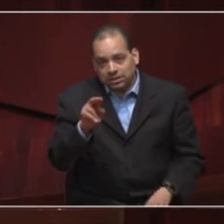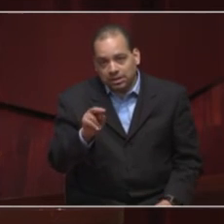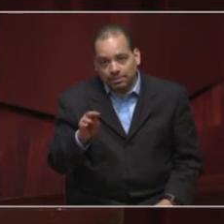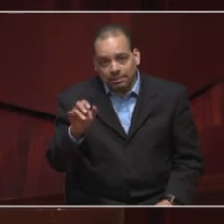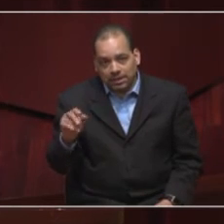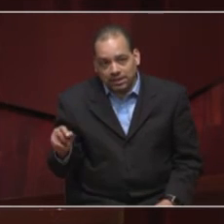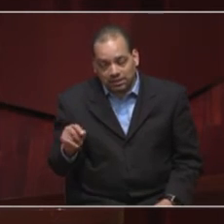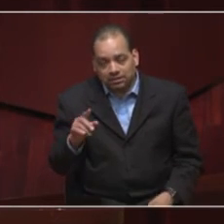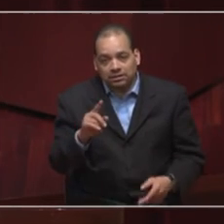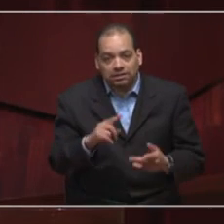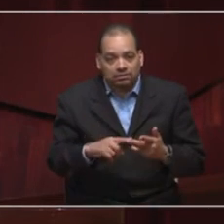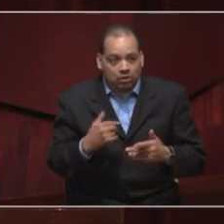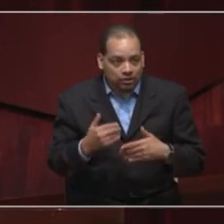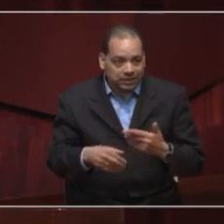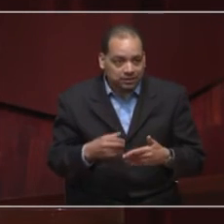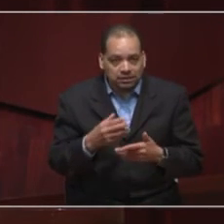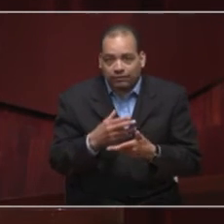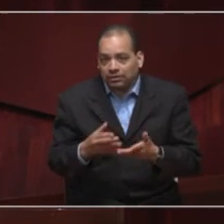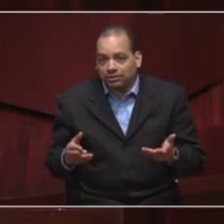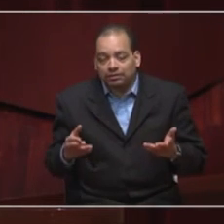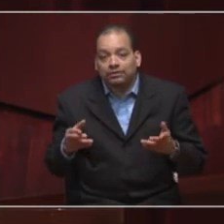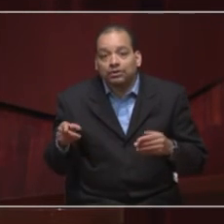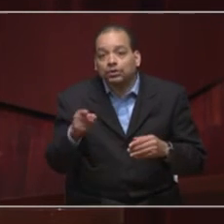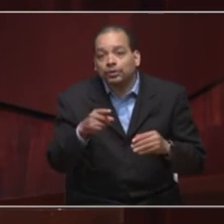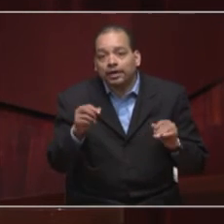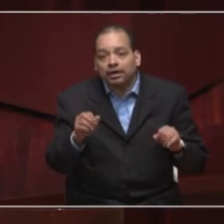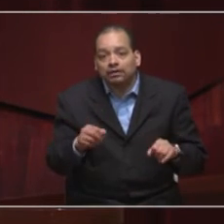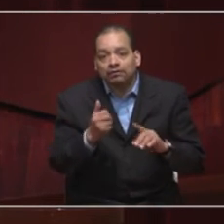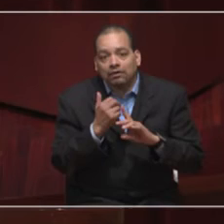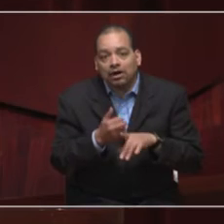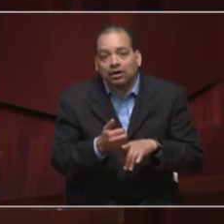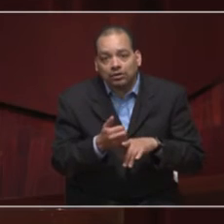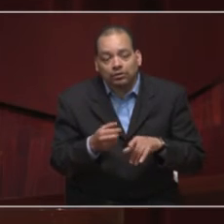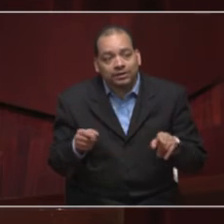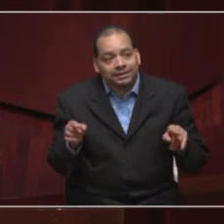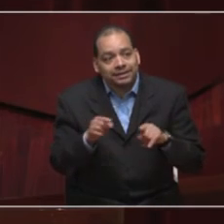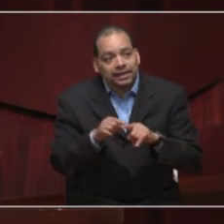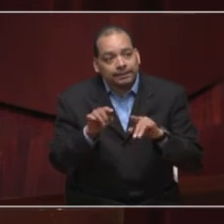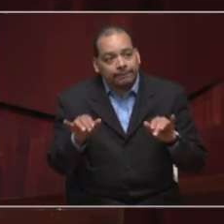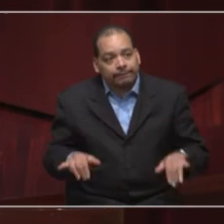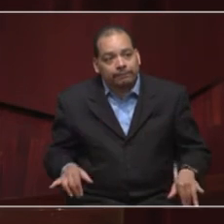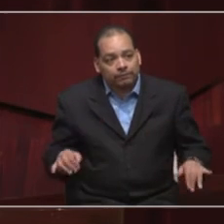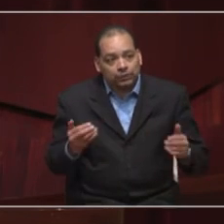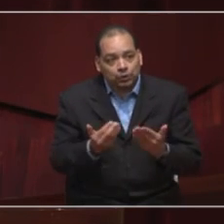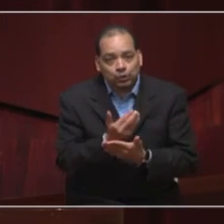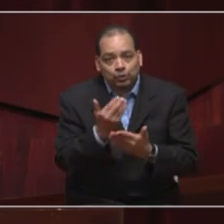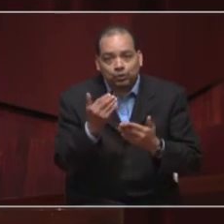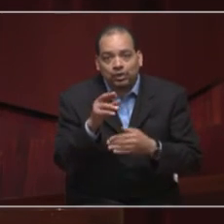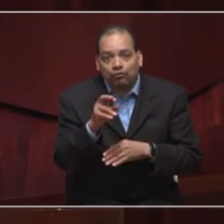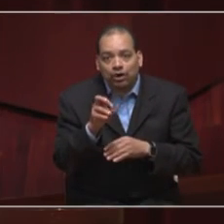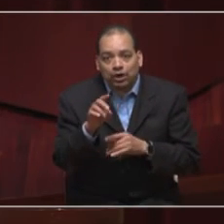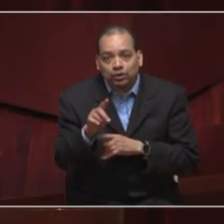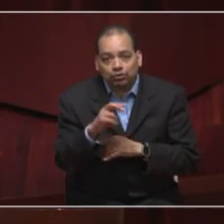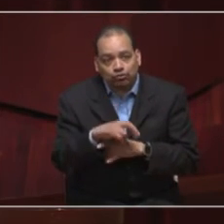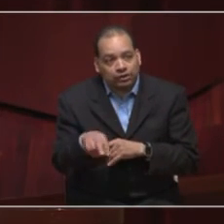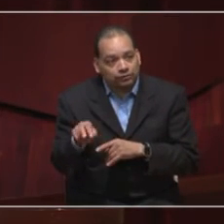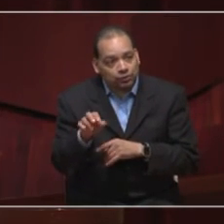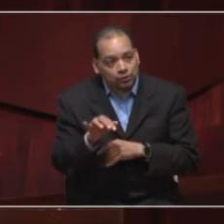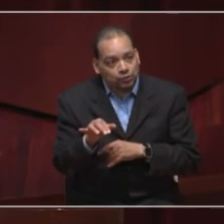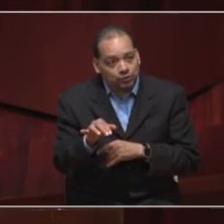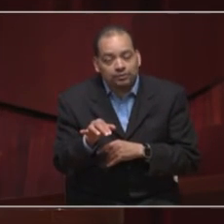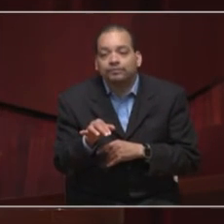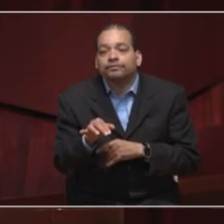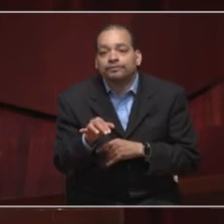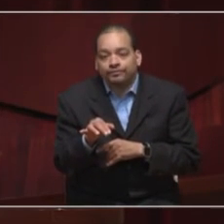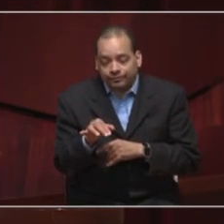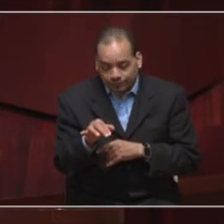ultimately to shipped. You can now follow that in ARCIS. Same with your brand new records transfers as well. You can follow your transfer